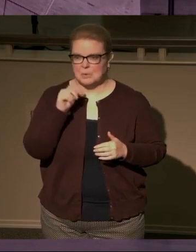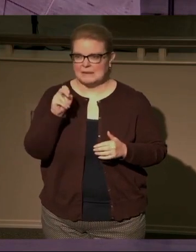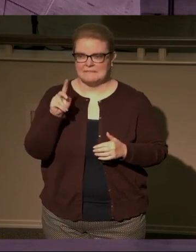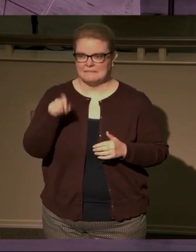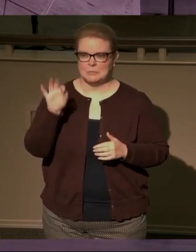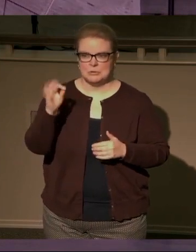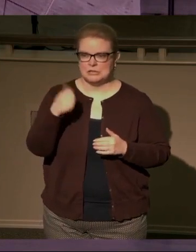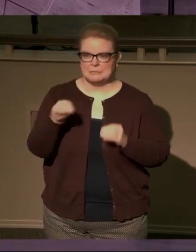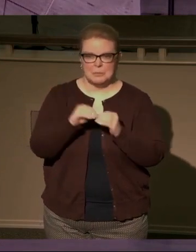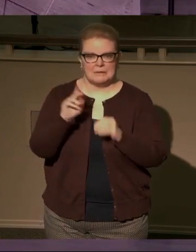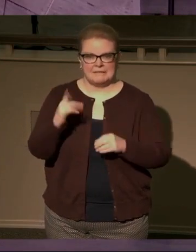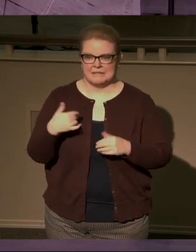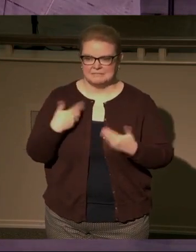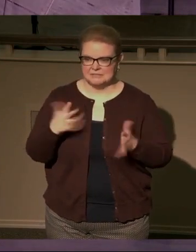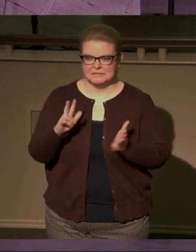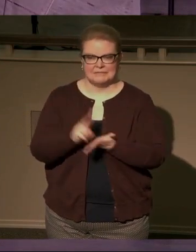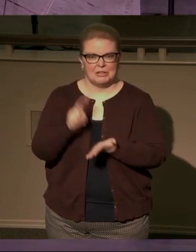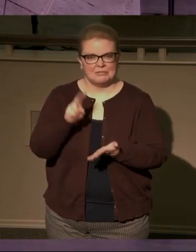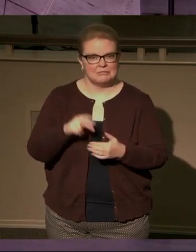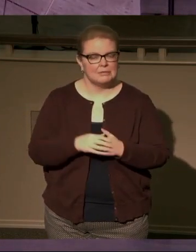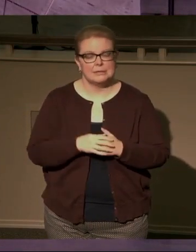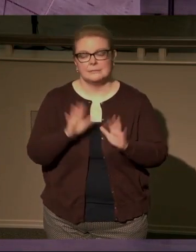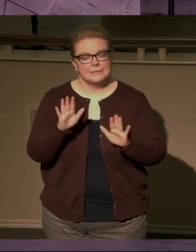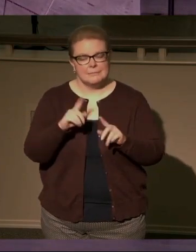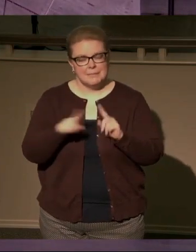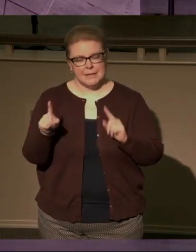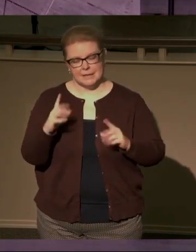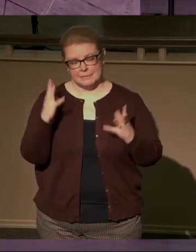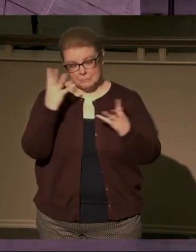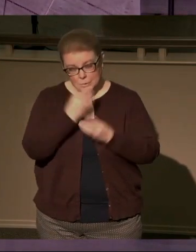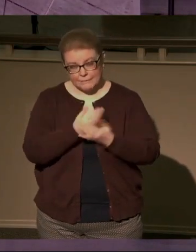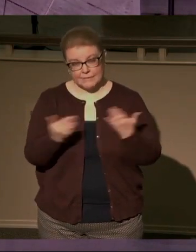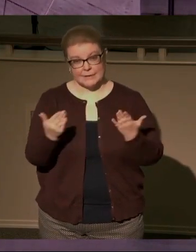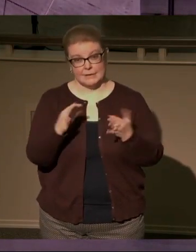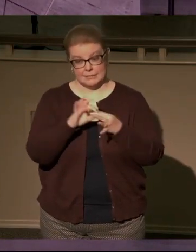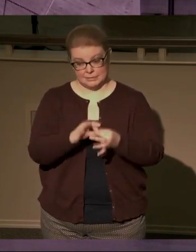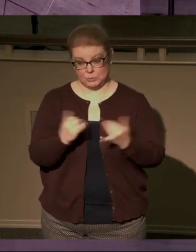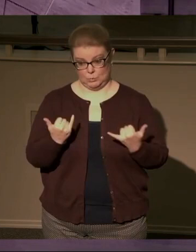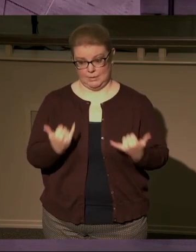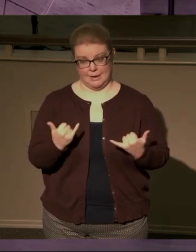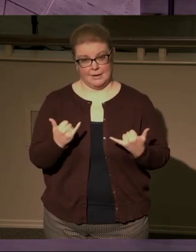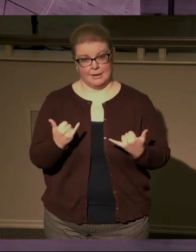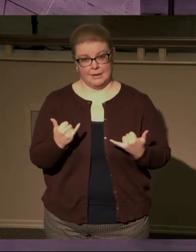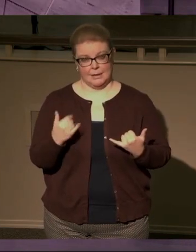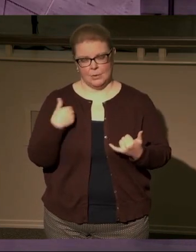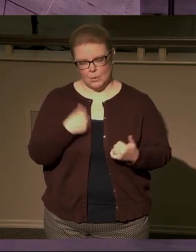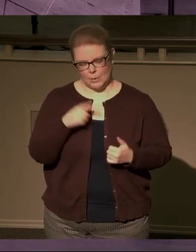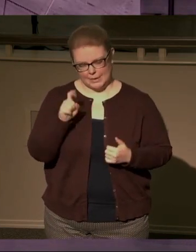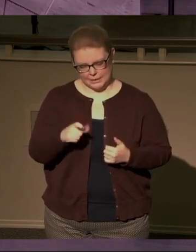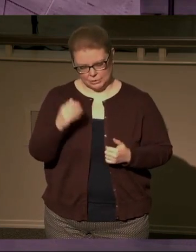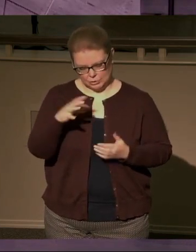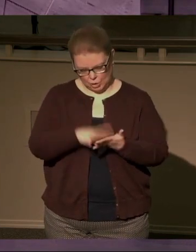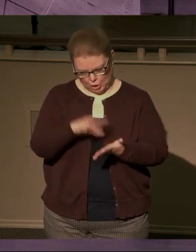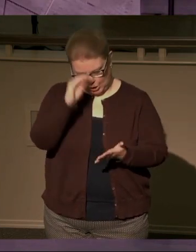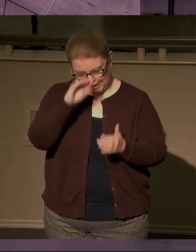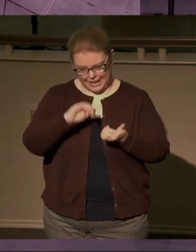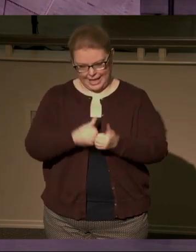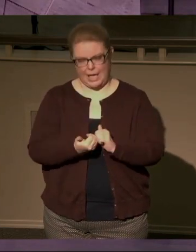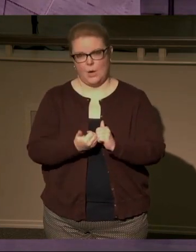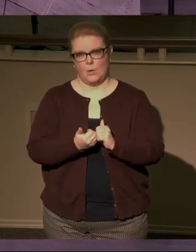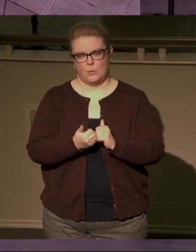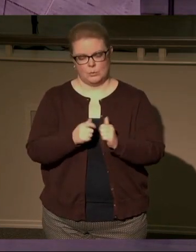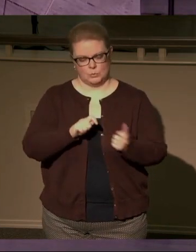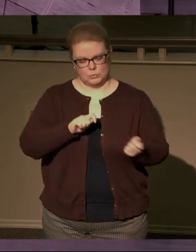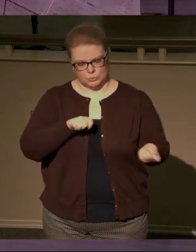Folks, the beautiful thing about flipping the script, and today, here's what we need to do. We need to learn how to switch our